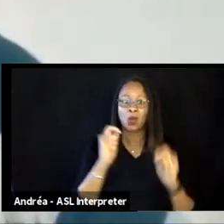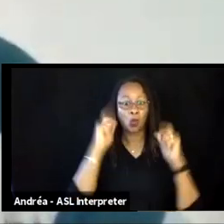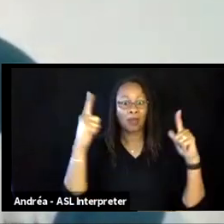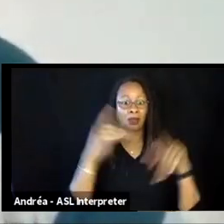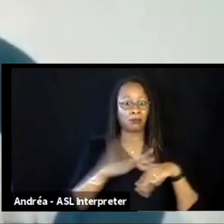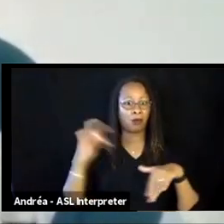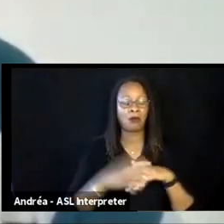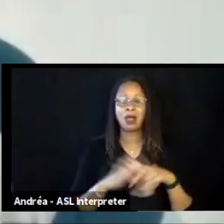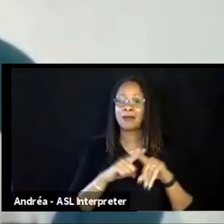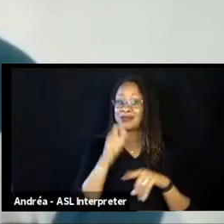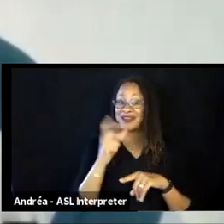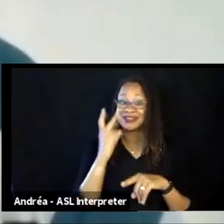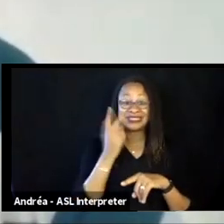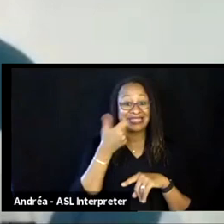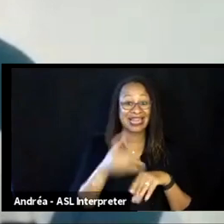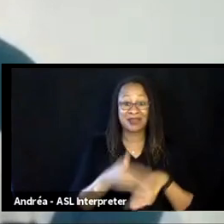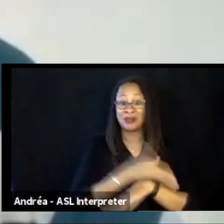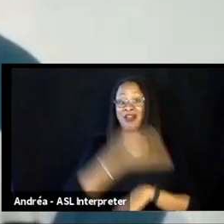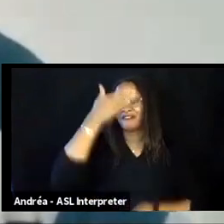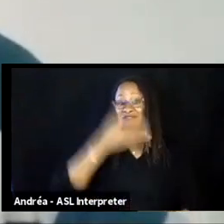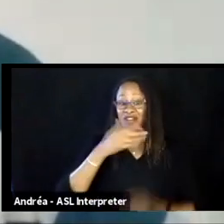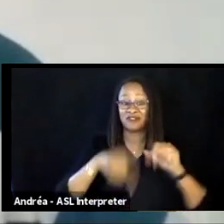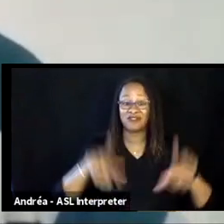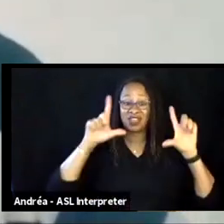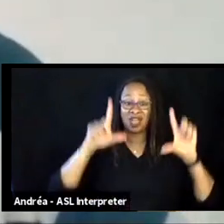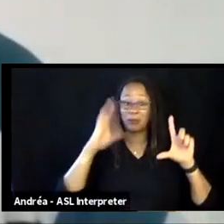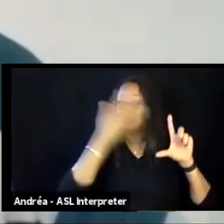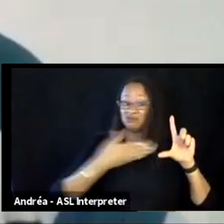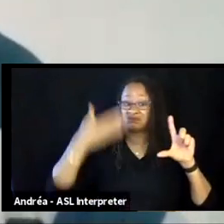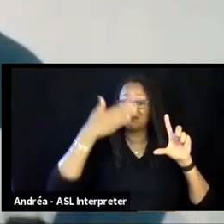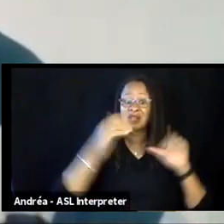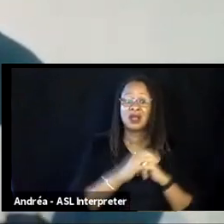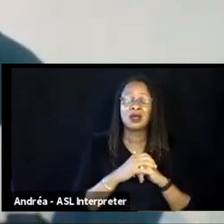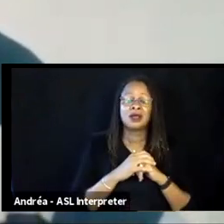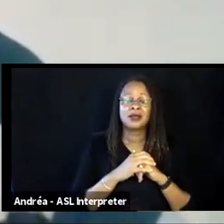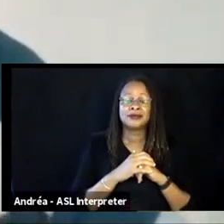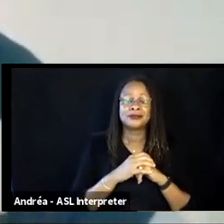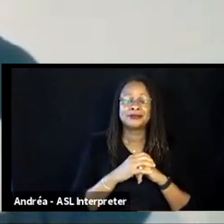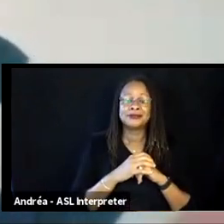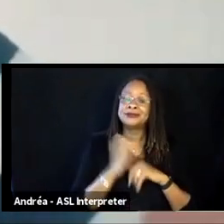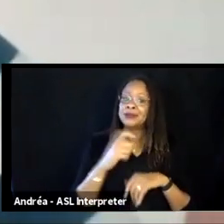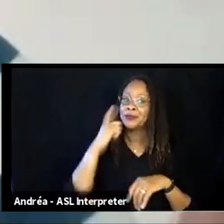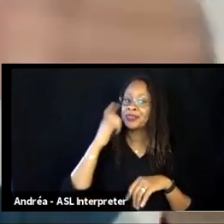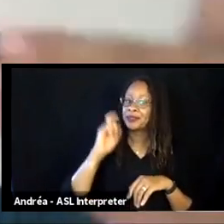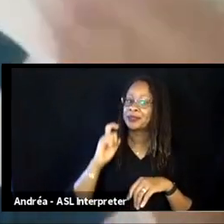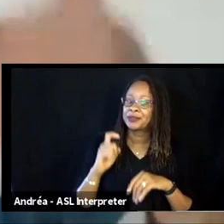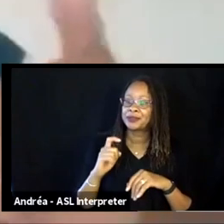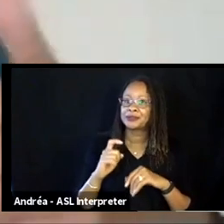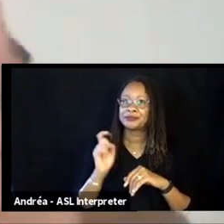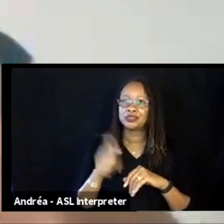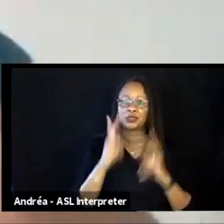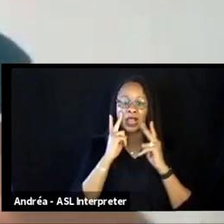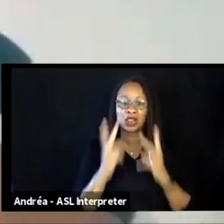haven't seen any improvement in front of the camera. And so I think, you know, we need to be looking at